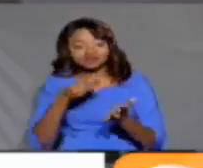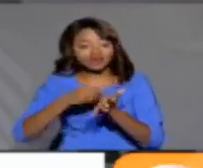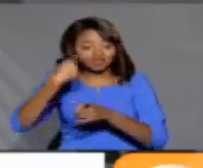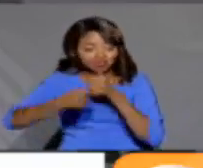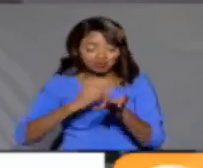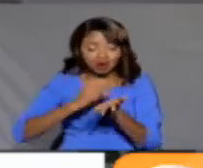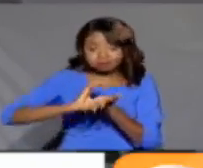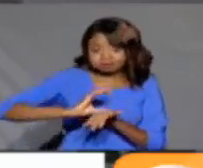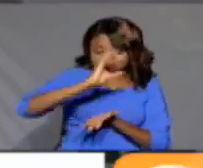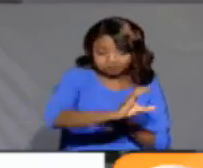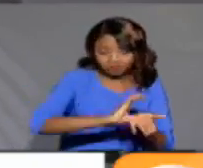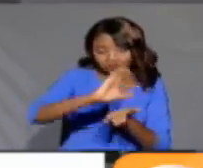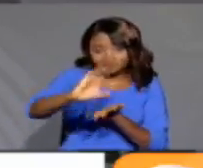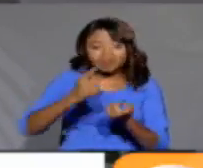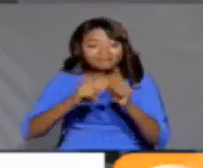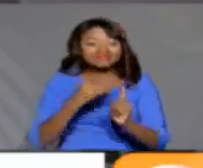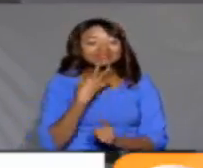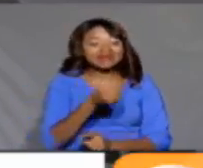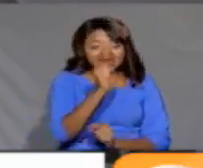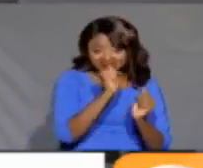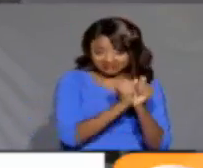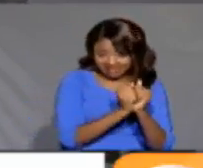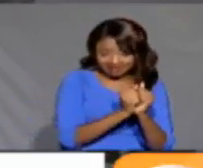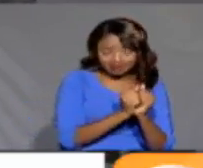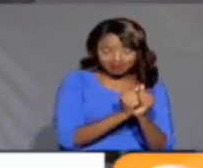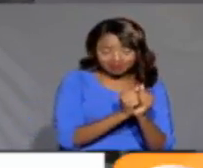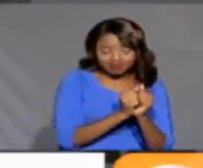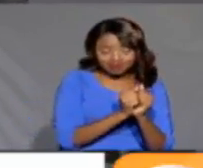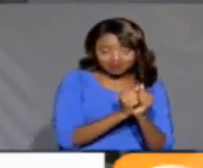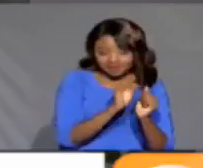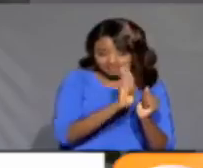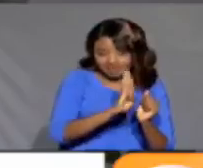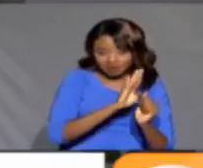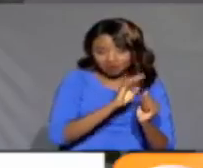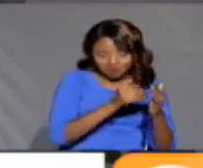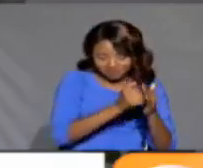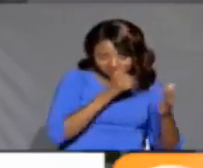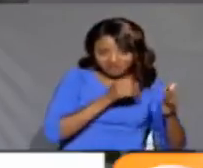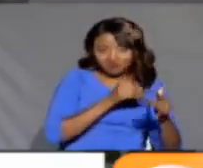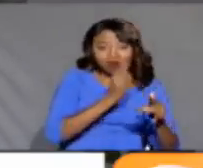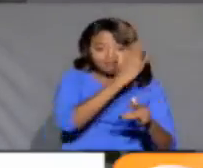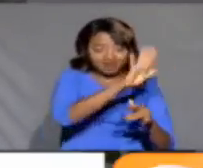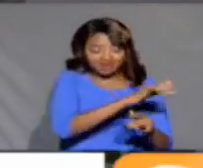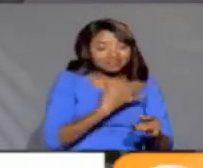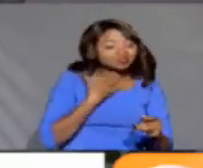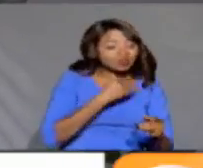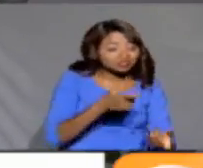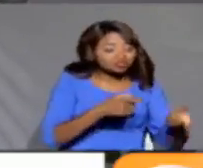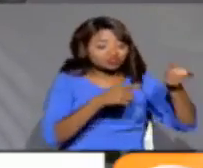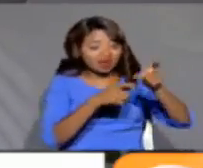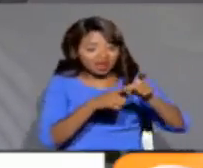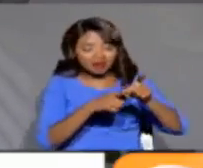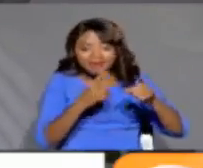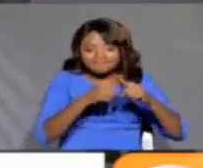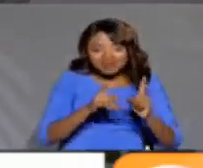position being that the 310 billion shillings initially proposed by the National Treasury and the National Assembly was not only inadequate,